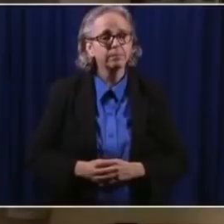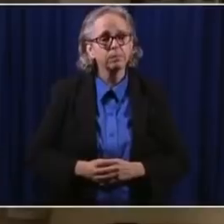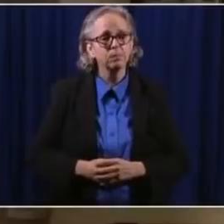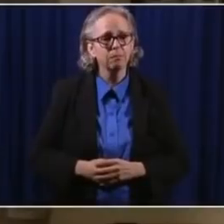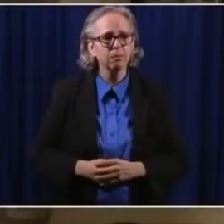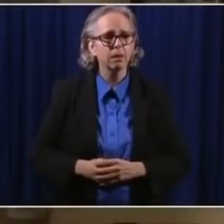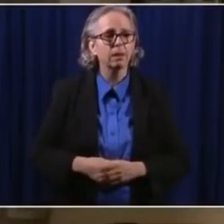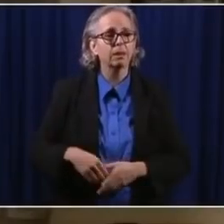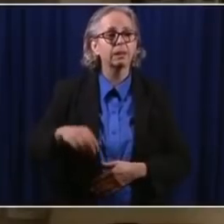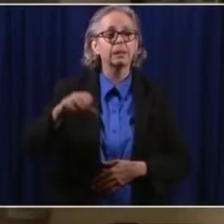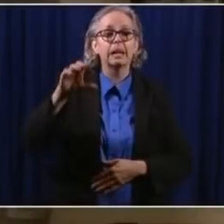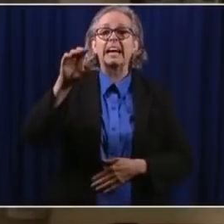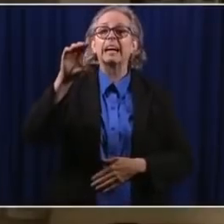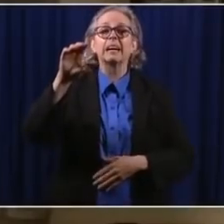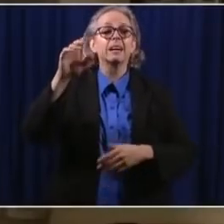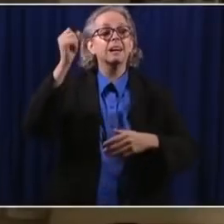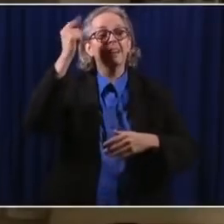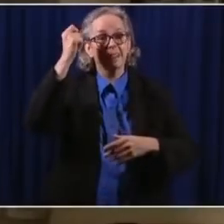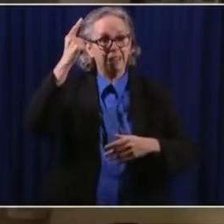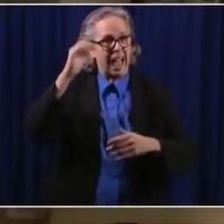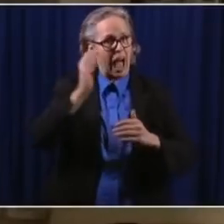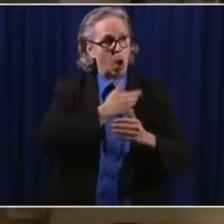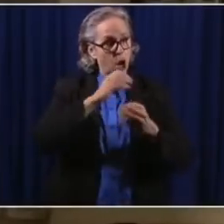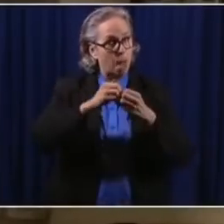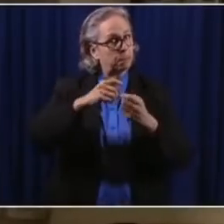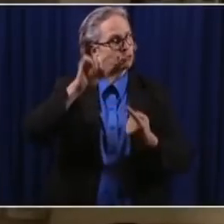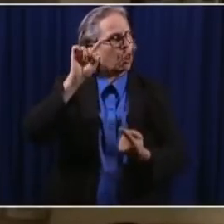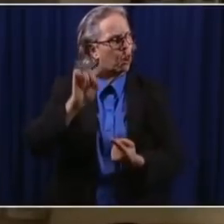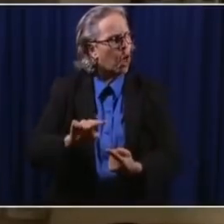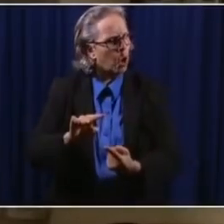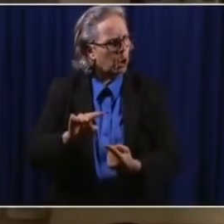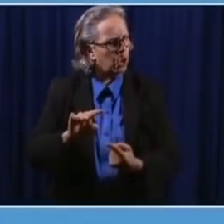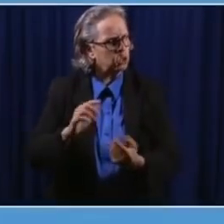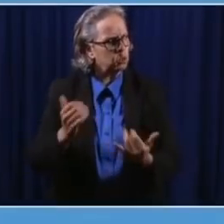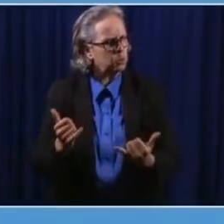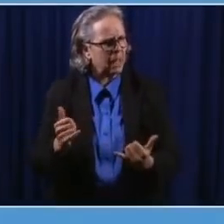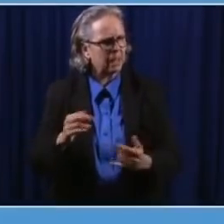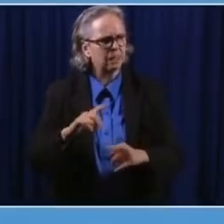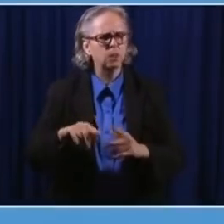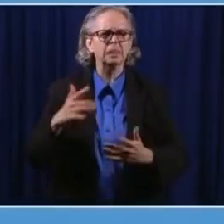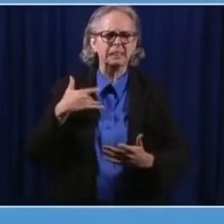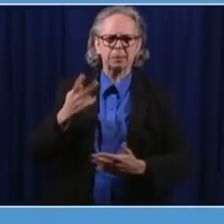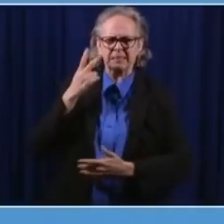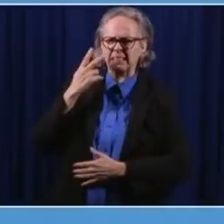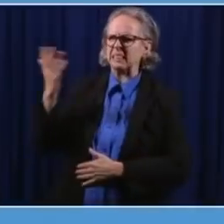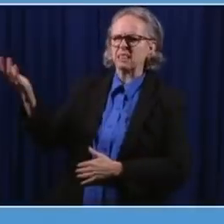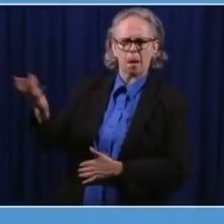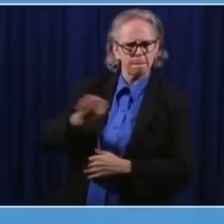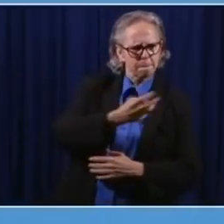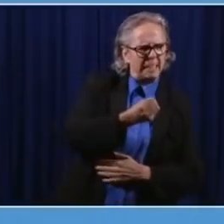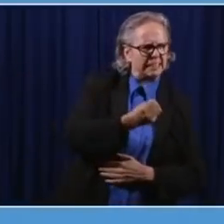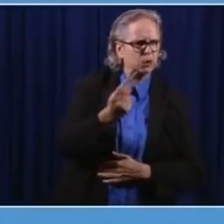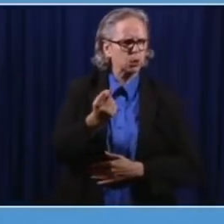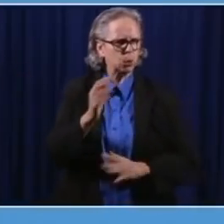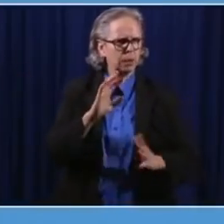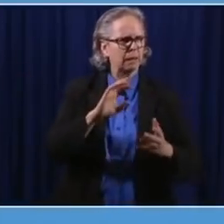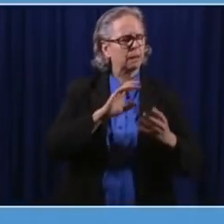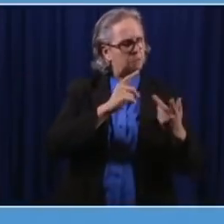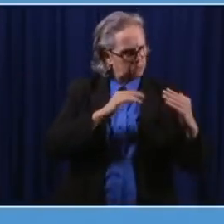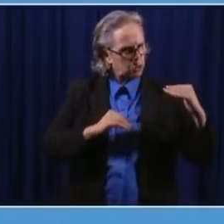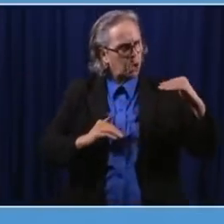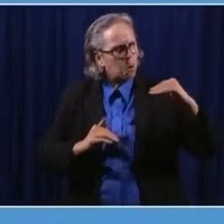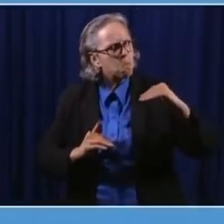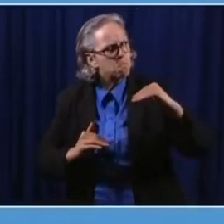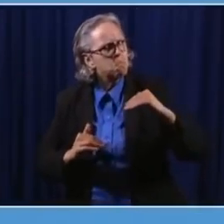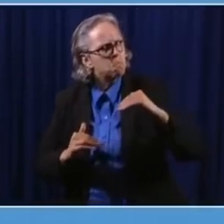are lower today. Sometimes we'll see that on Mondays and Tuesdays. We've seen this pattern actually pretty